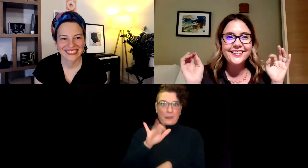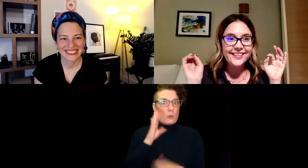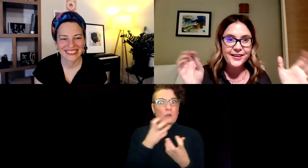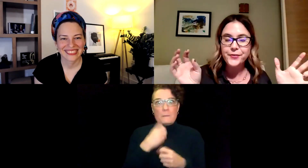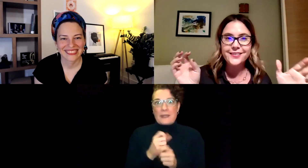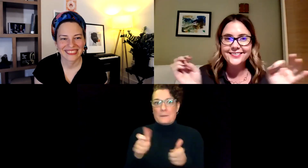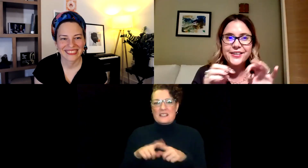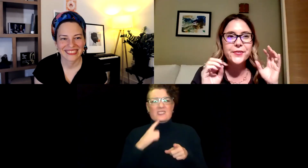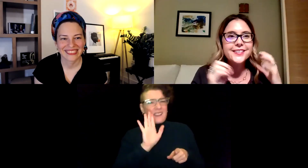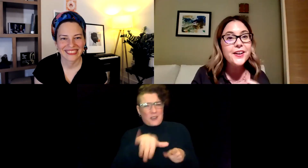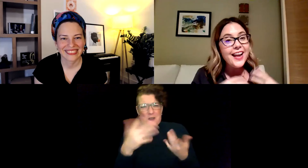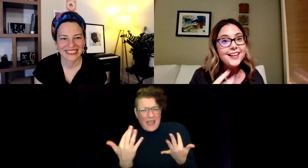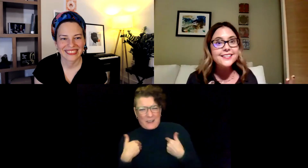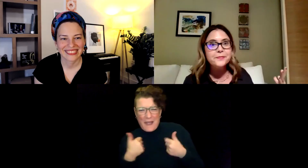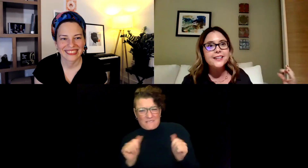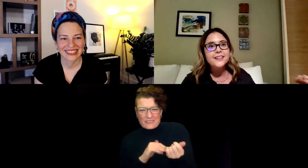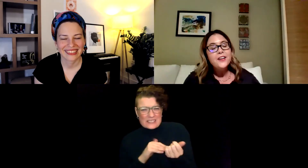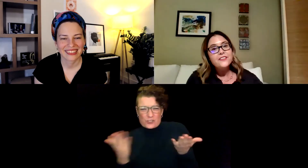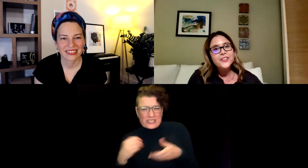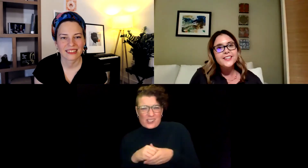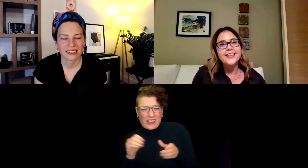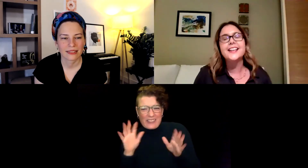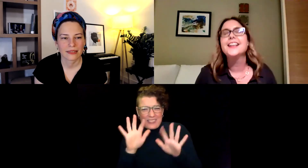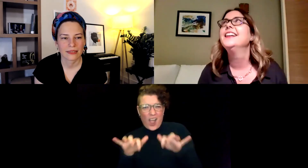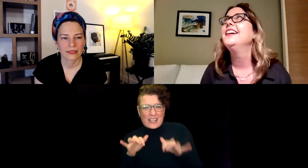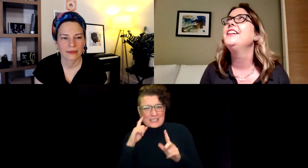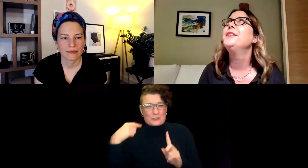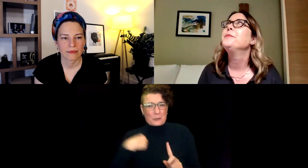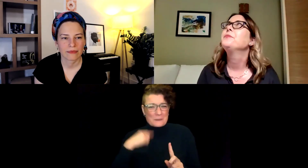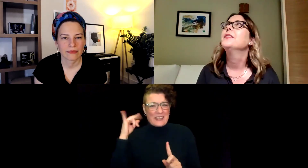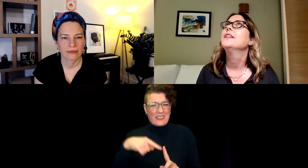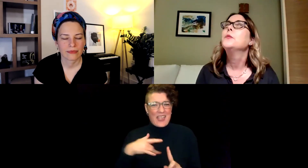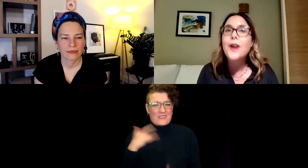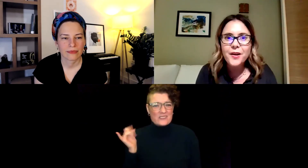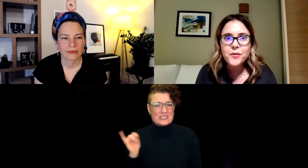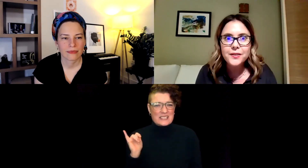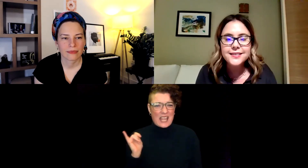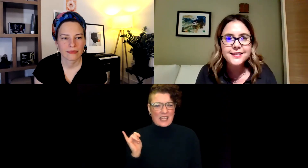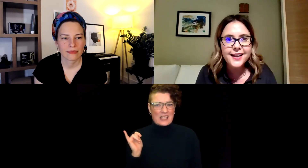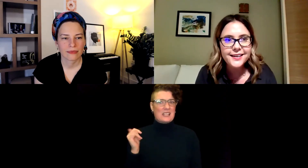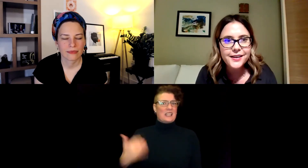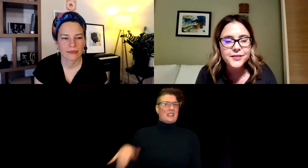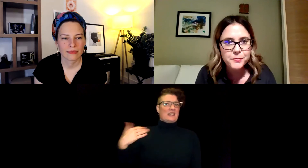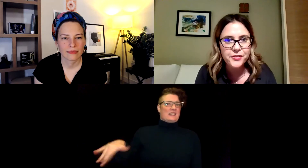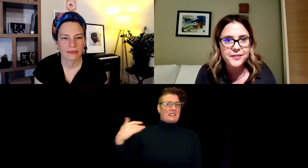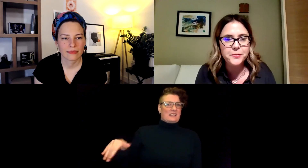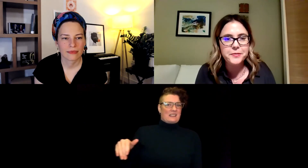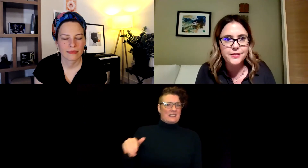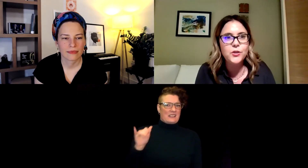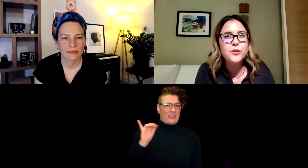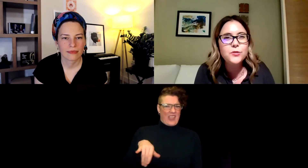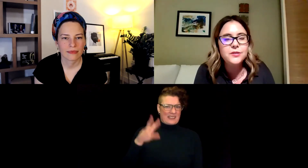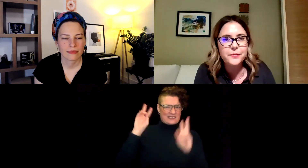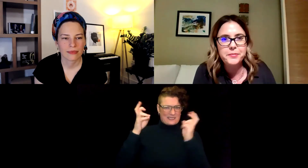like, is there, that to me feels like, wow, isn't that a small thing that would